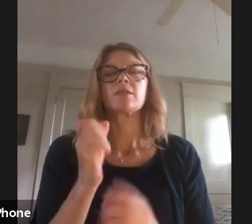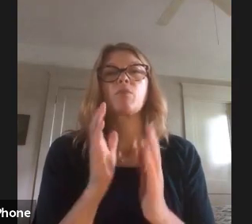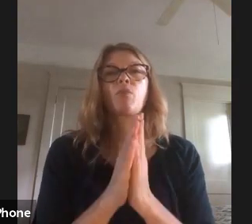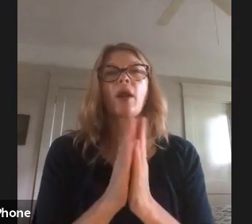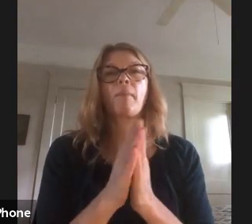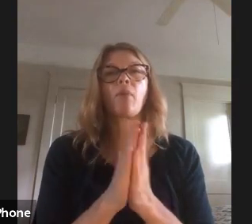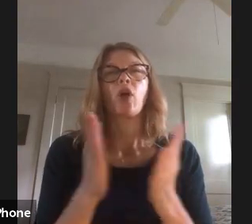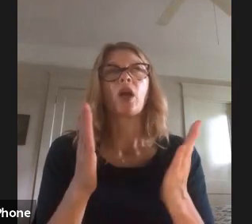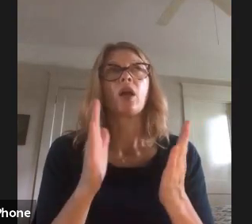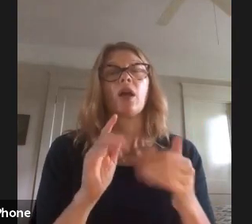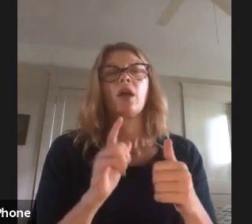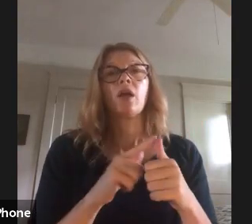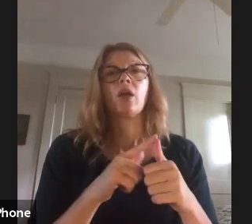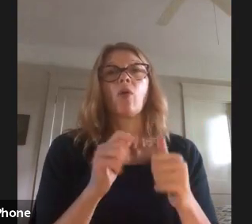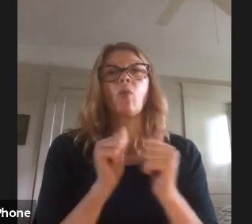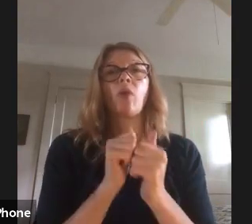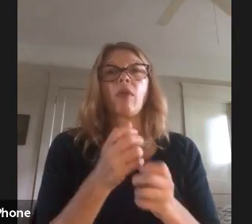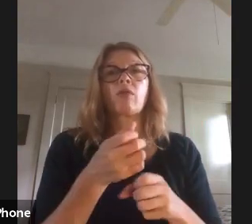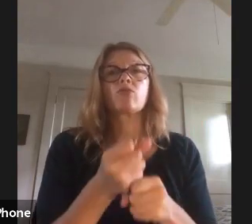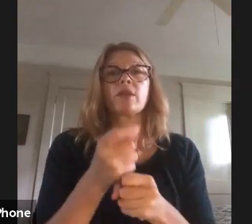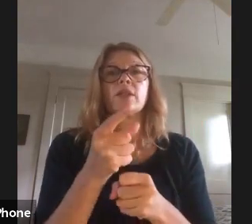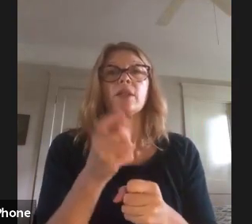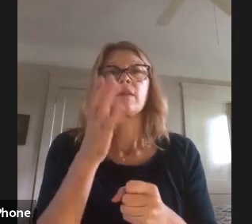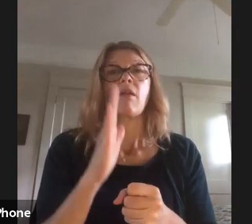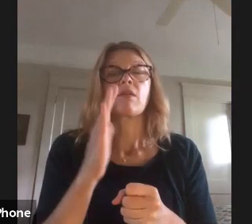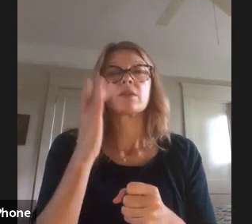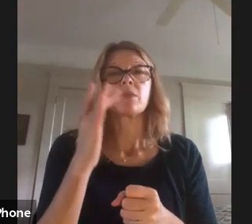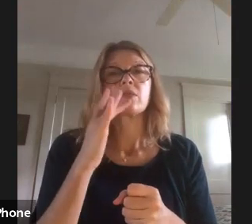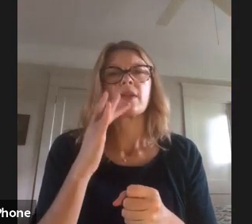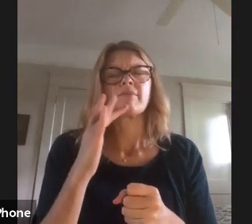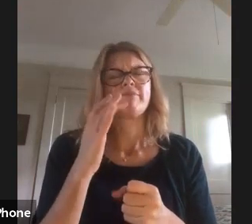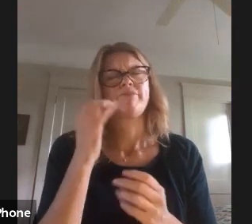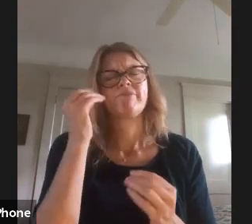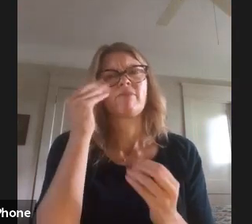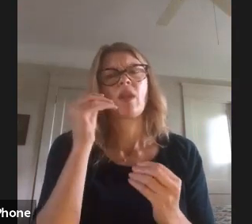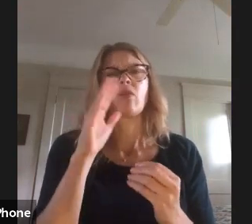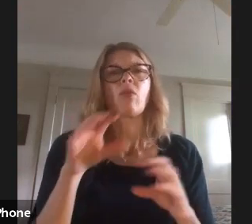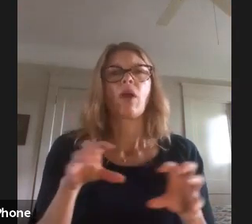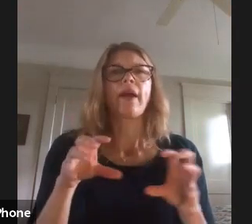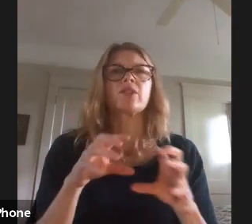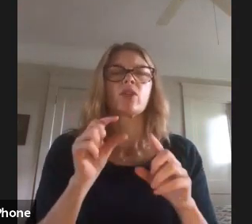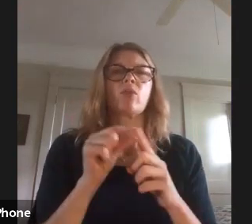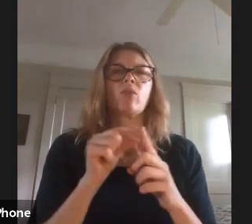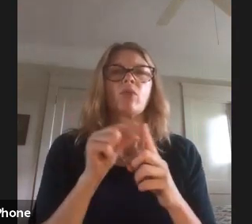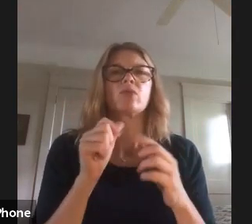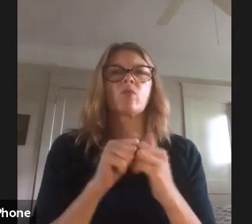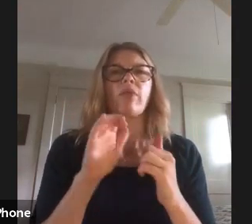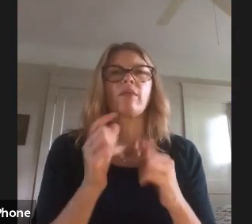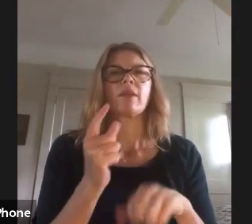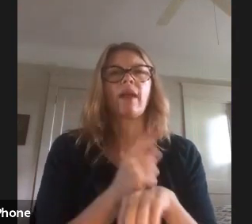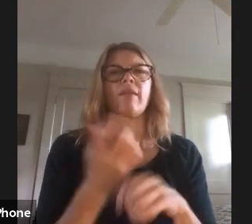With trust in God's mercy, review your actions and words in the day that is ending.